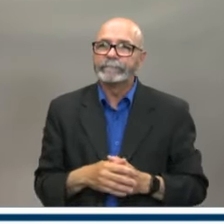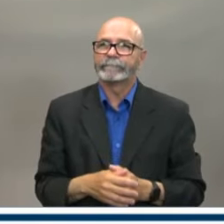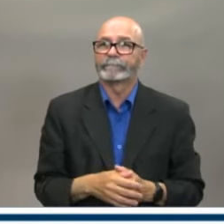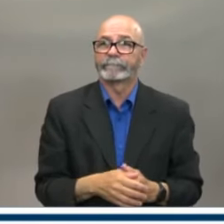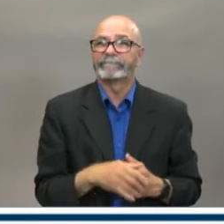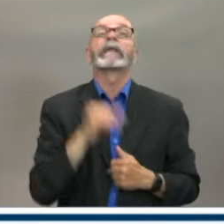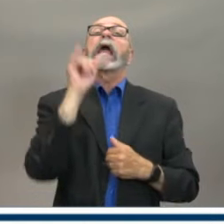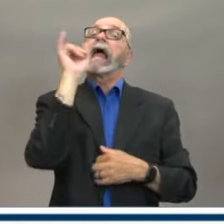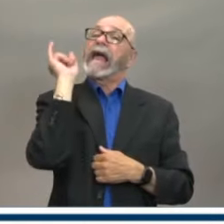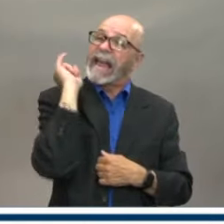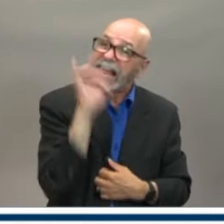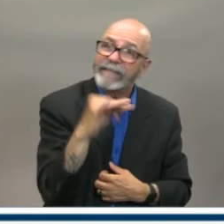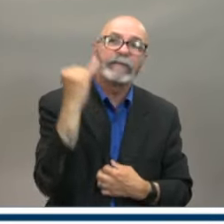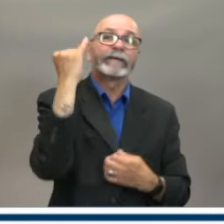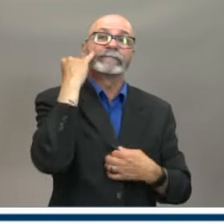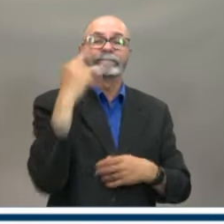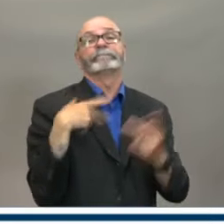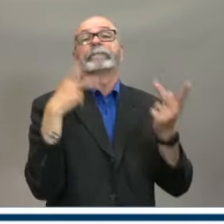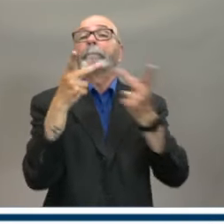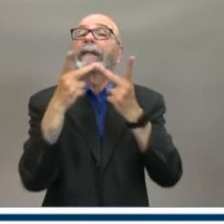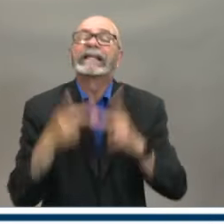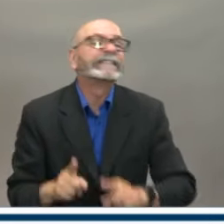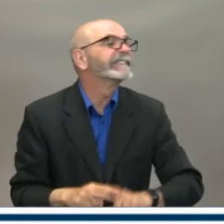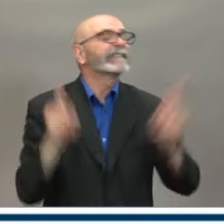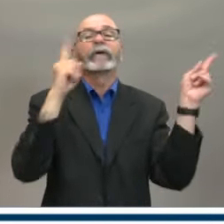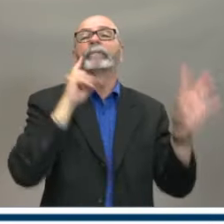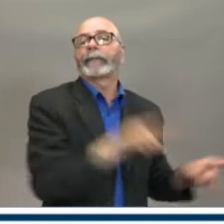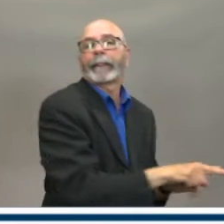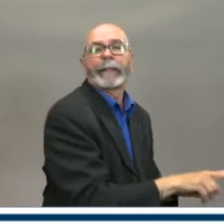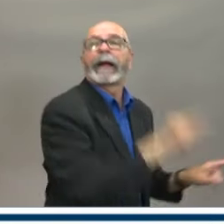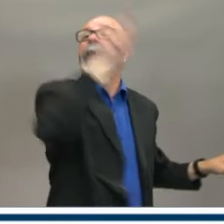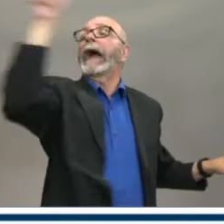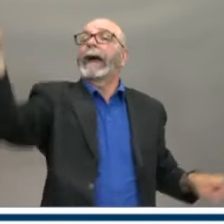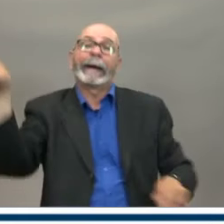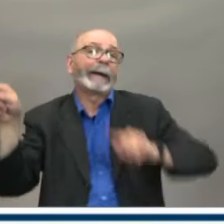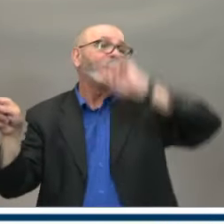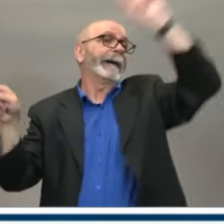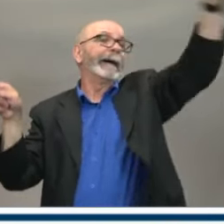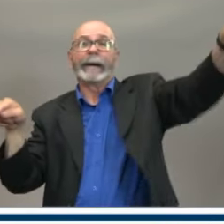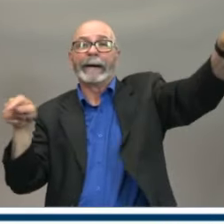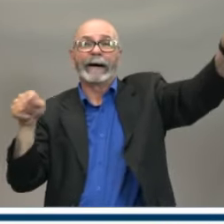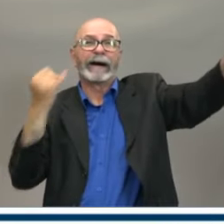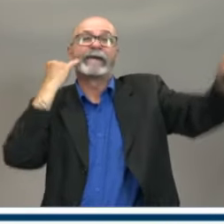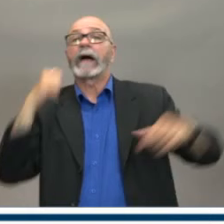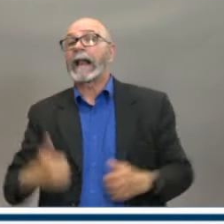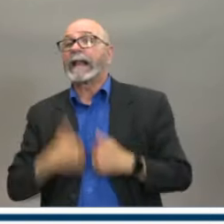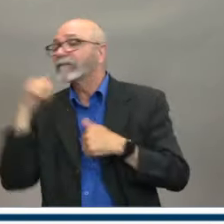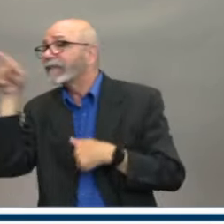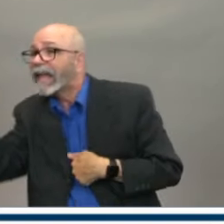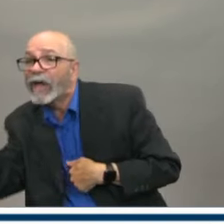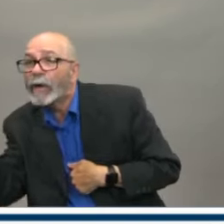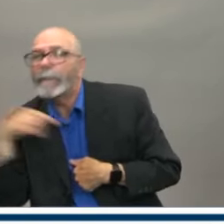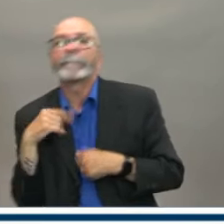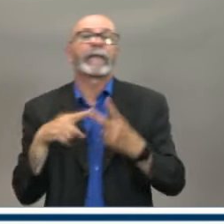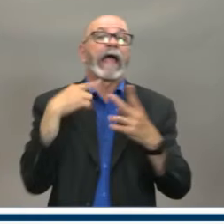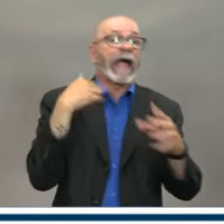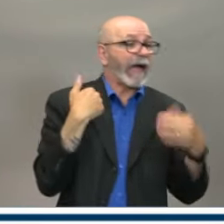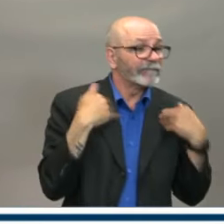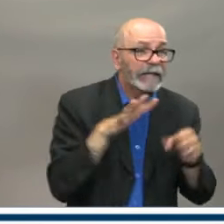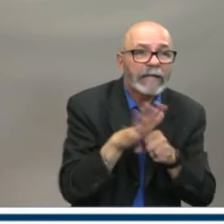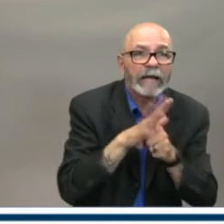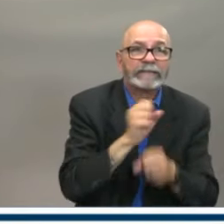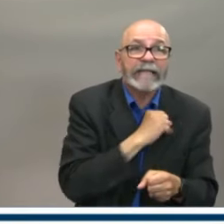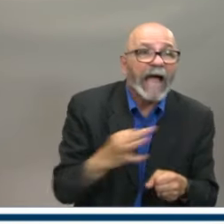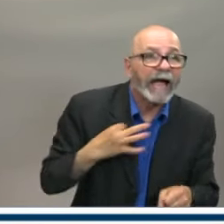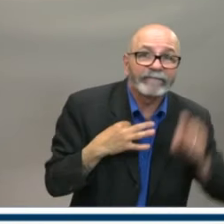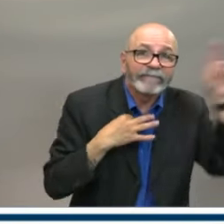of residents to be there so that you can staff it, provide them with the professional care that they need. Many of them move